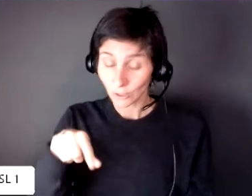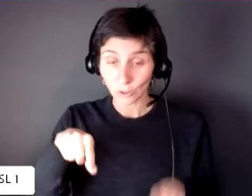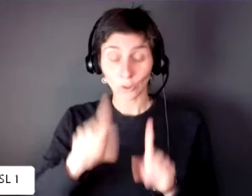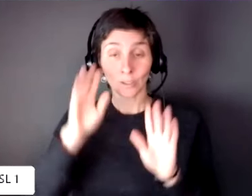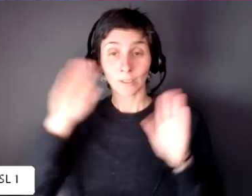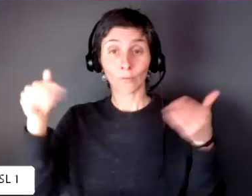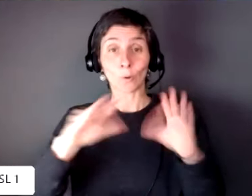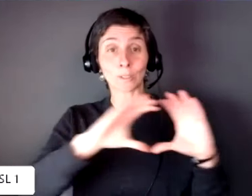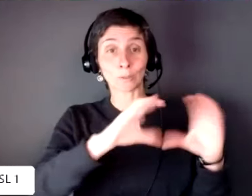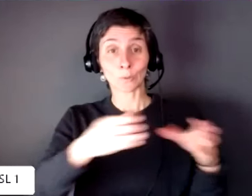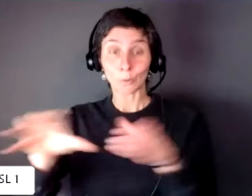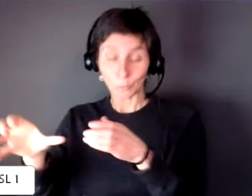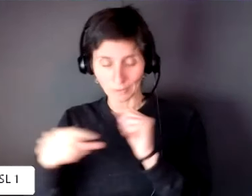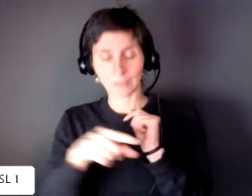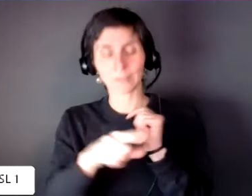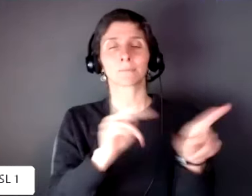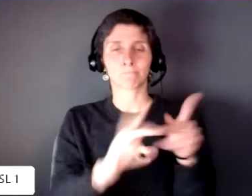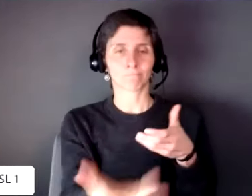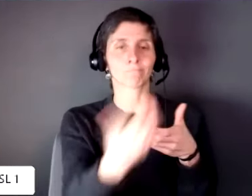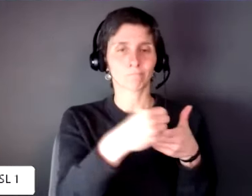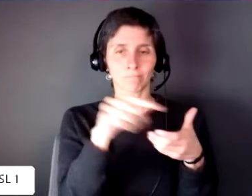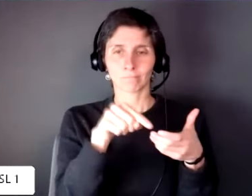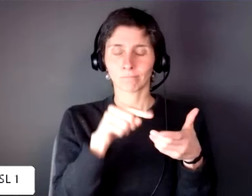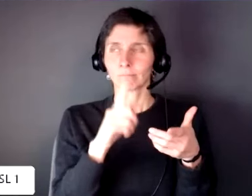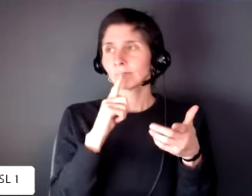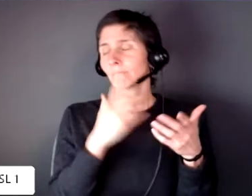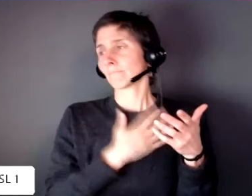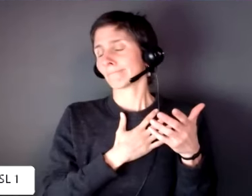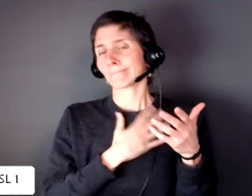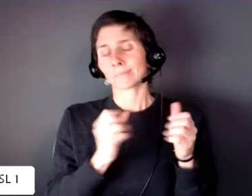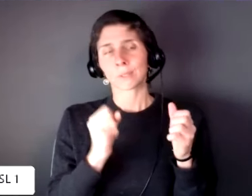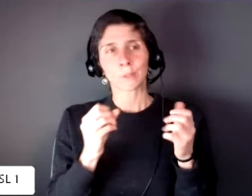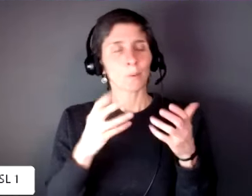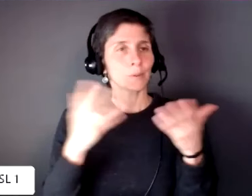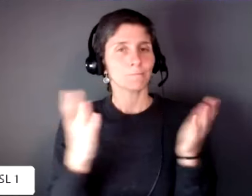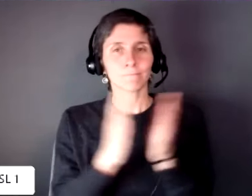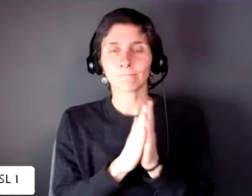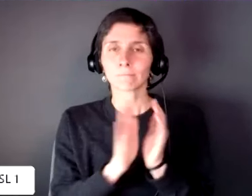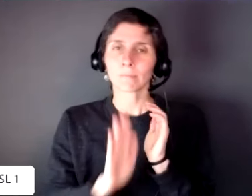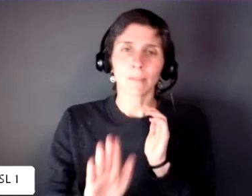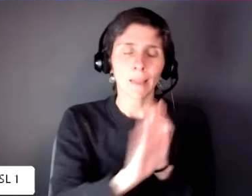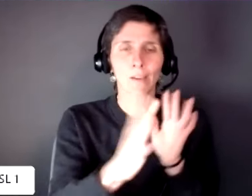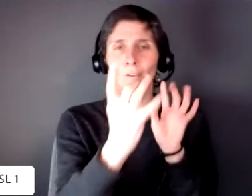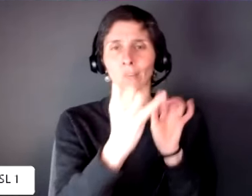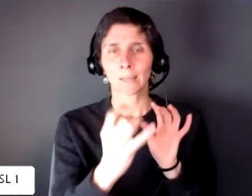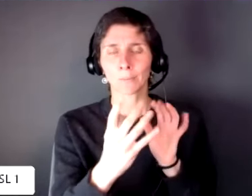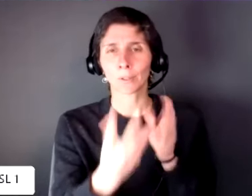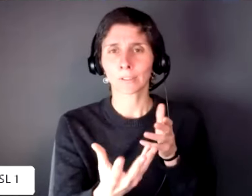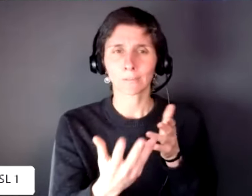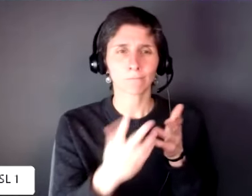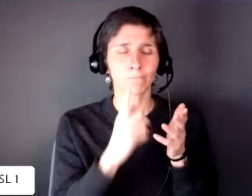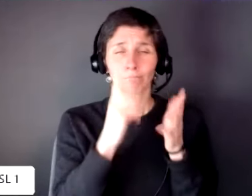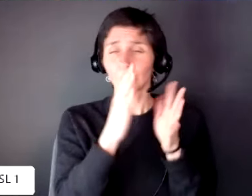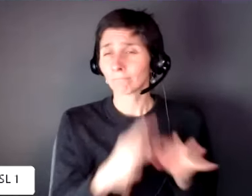involved, which were so, their input was so valuable with regard to